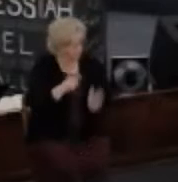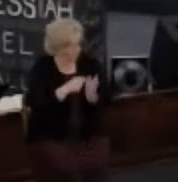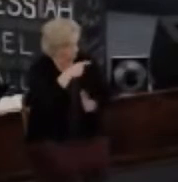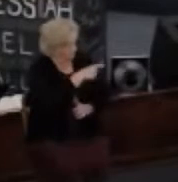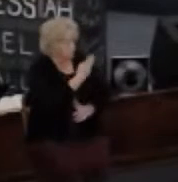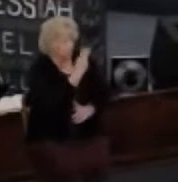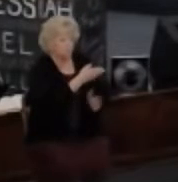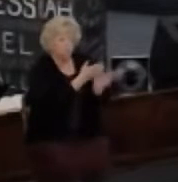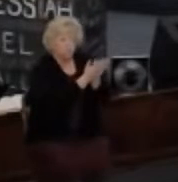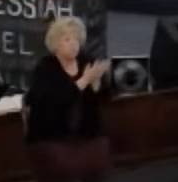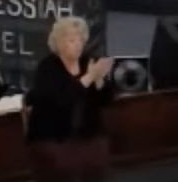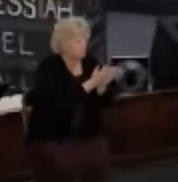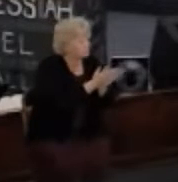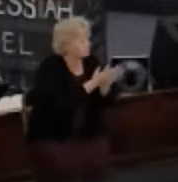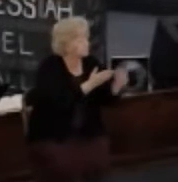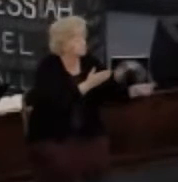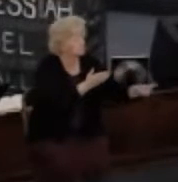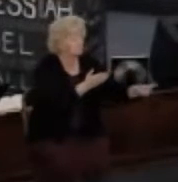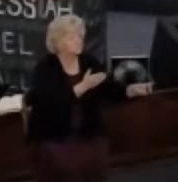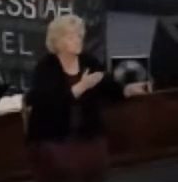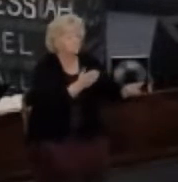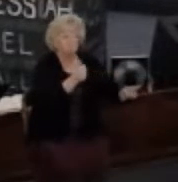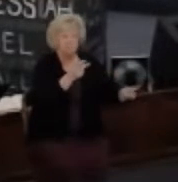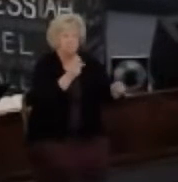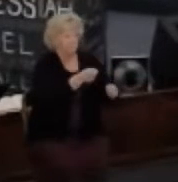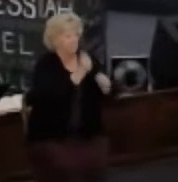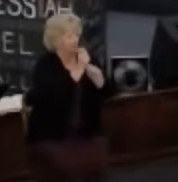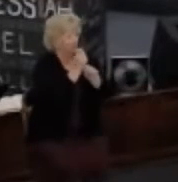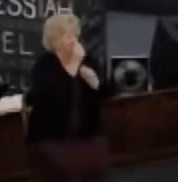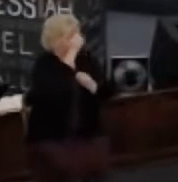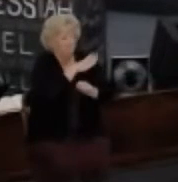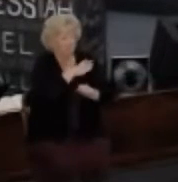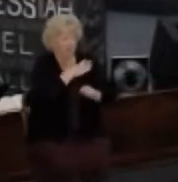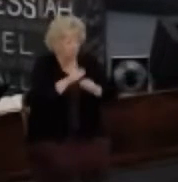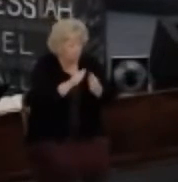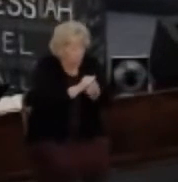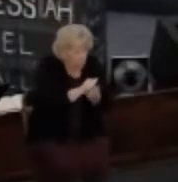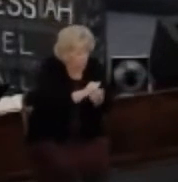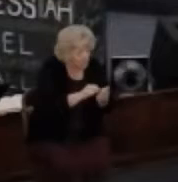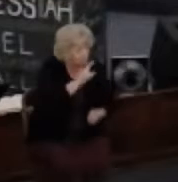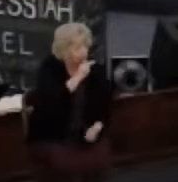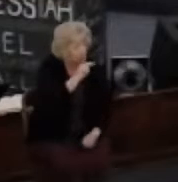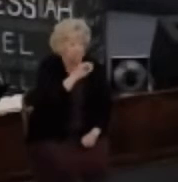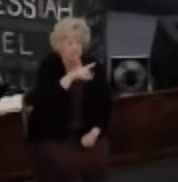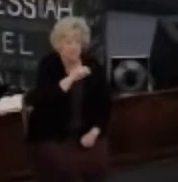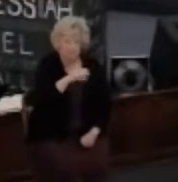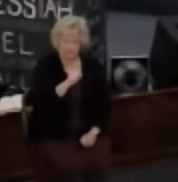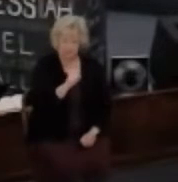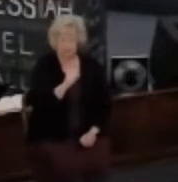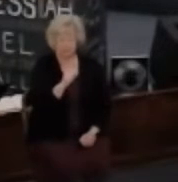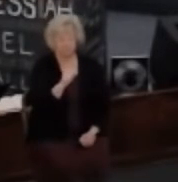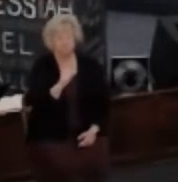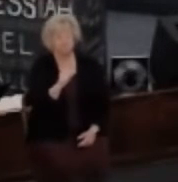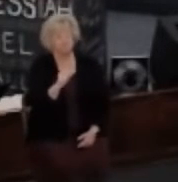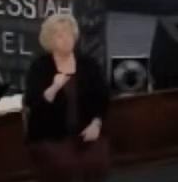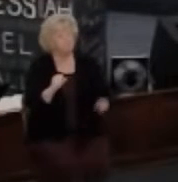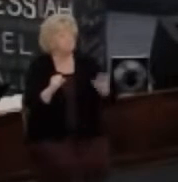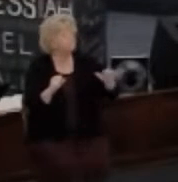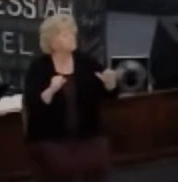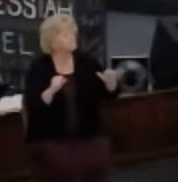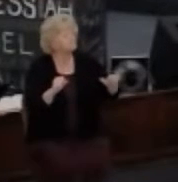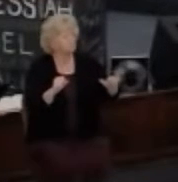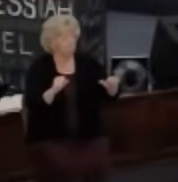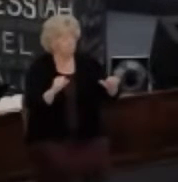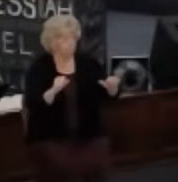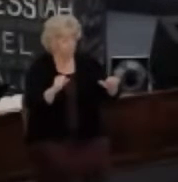were washing their nets. He got into one of the boats, the one belonging to Simon, and he asked him to put out a little from